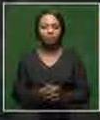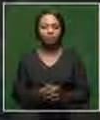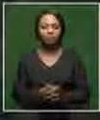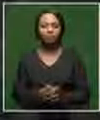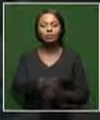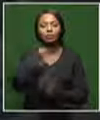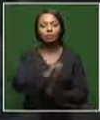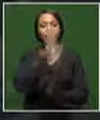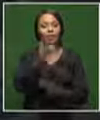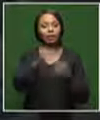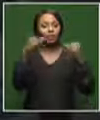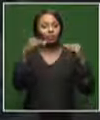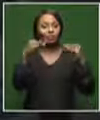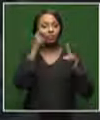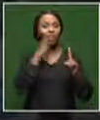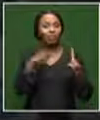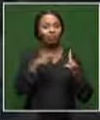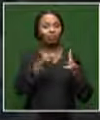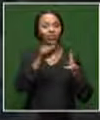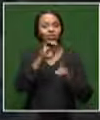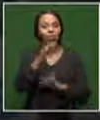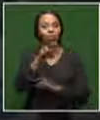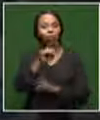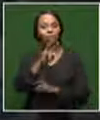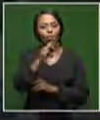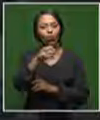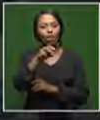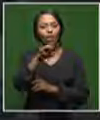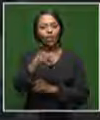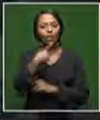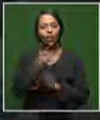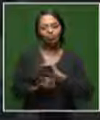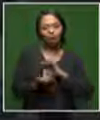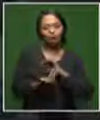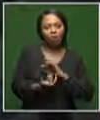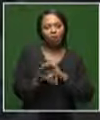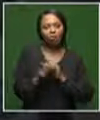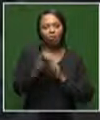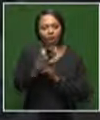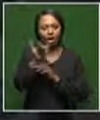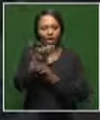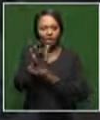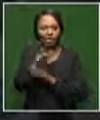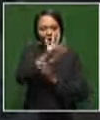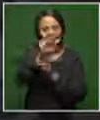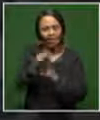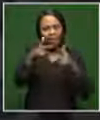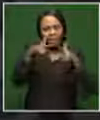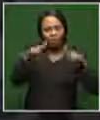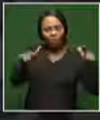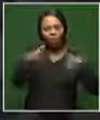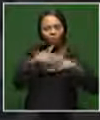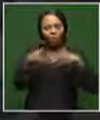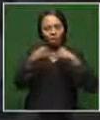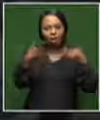South African entrepreneur Tebogo says that his passion for words and preserving African languages in the digital space has propelled